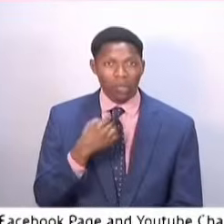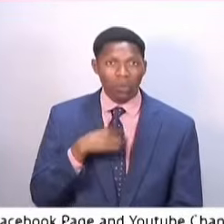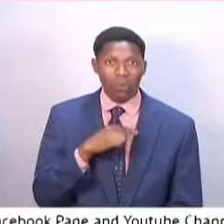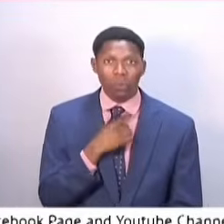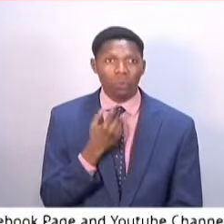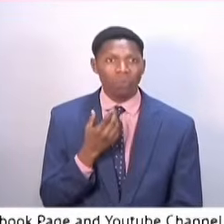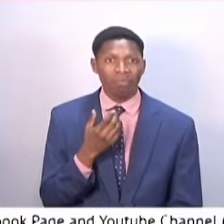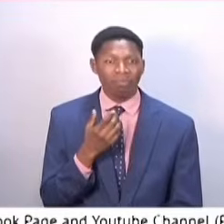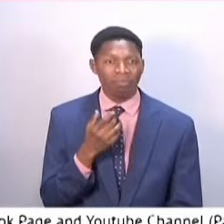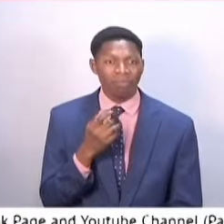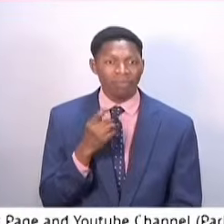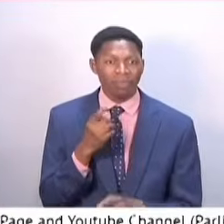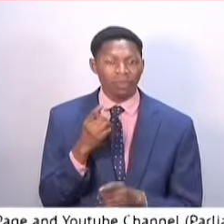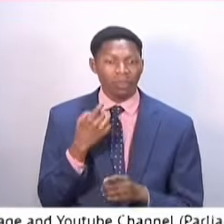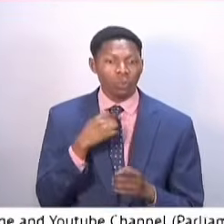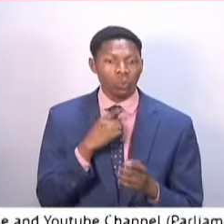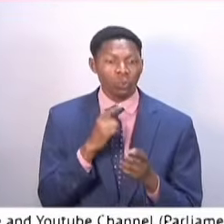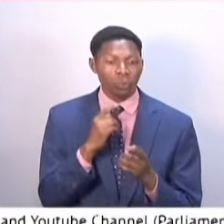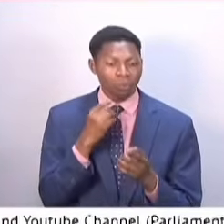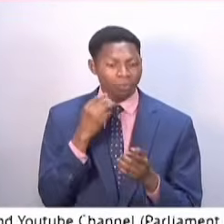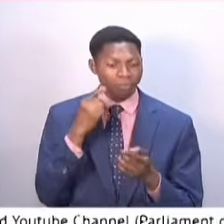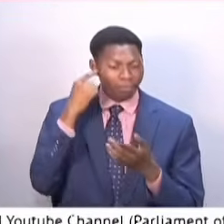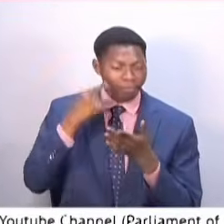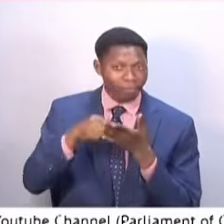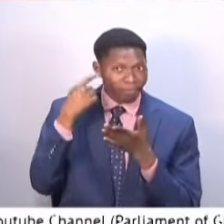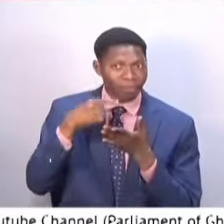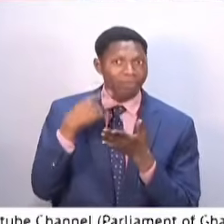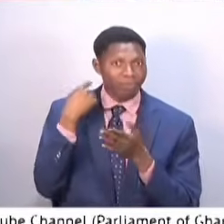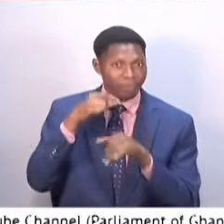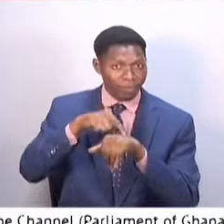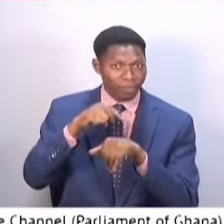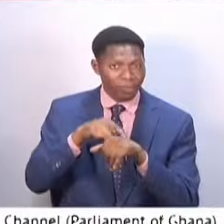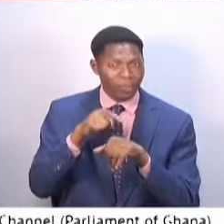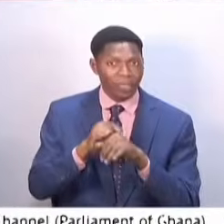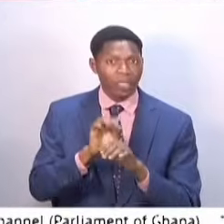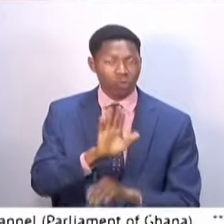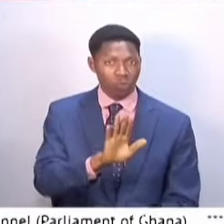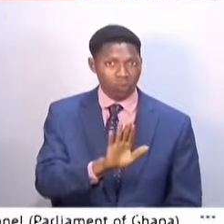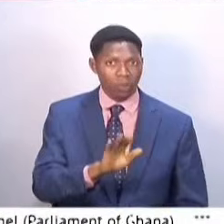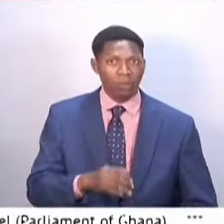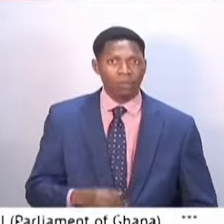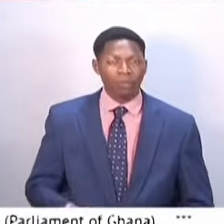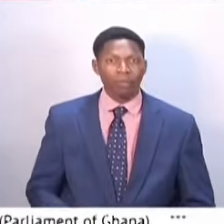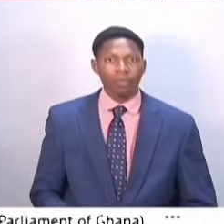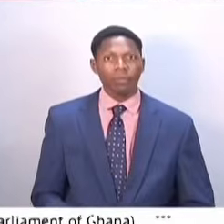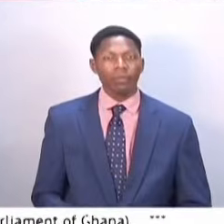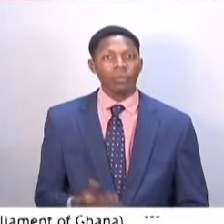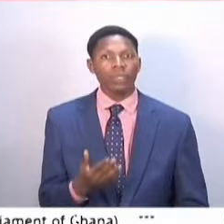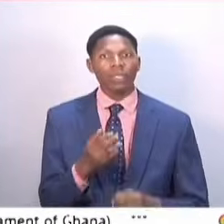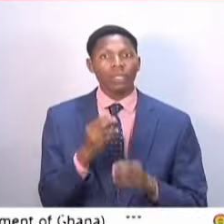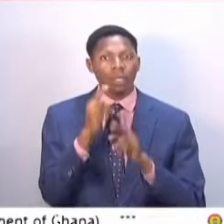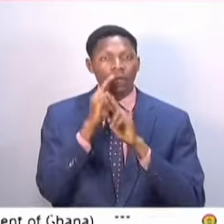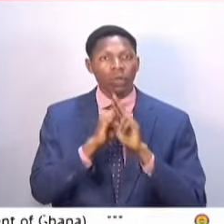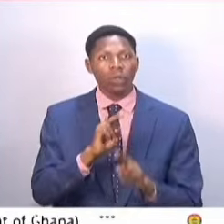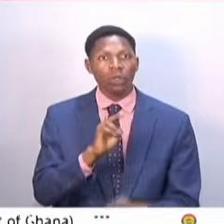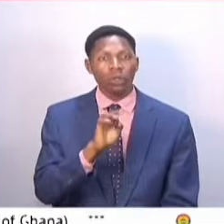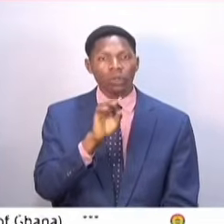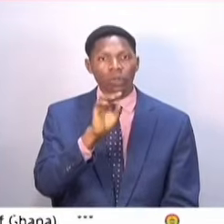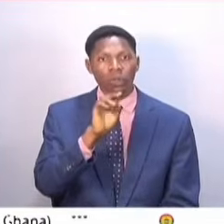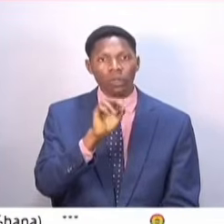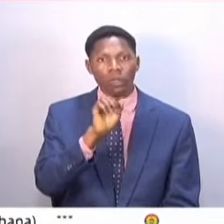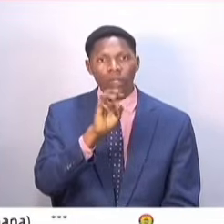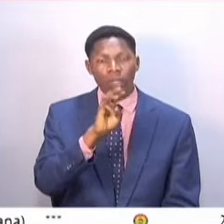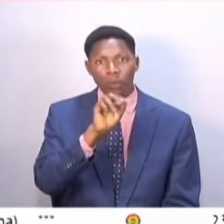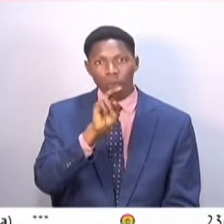We've since been going in accordance with the time. I'll give the floor to Honorable Dr. Nawani. Seconds to conclude. Honorable Dr. Nawani, you